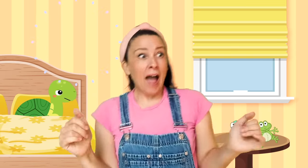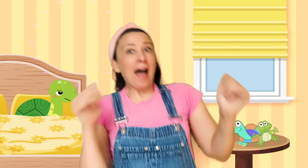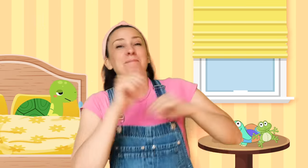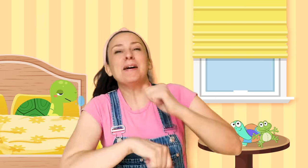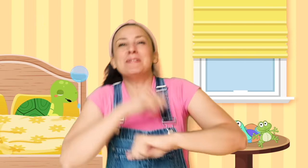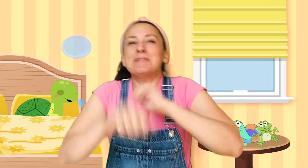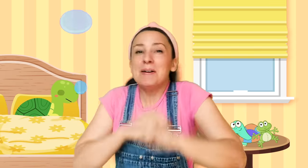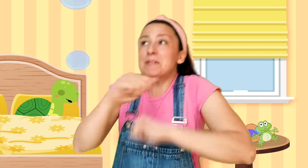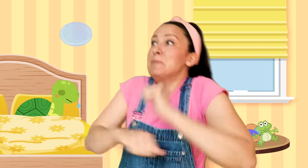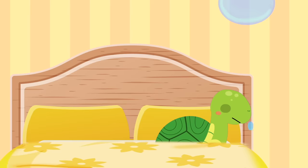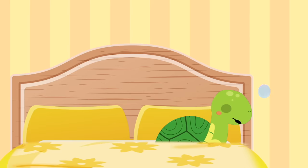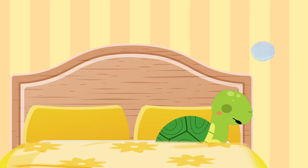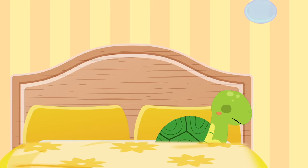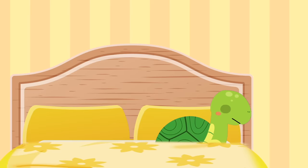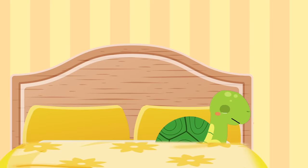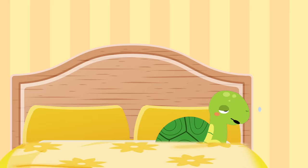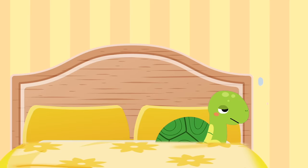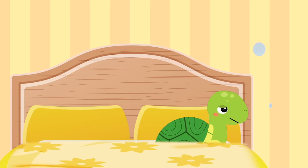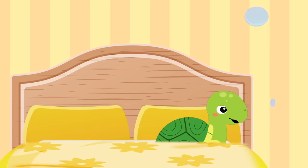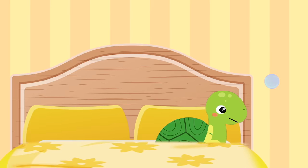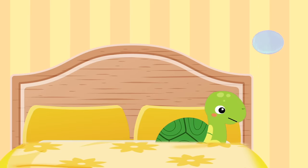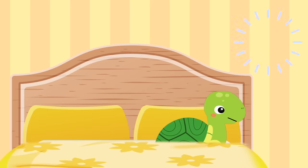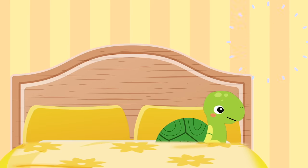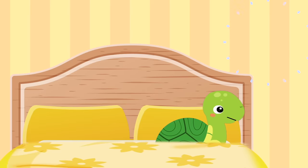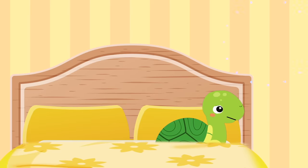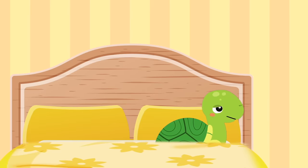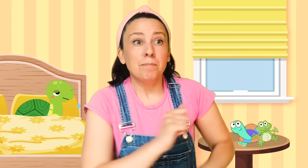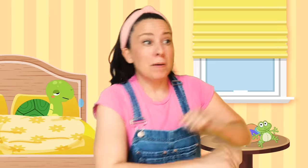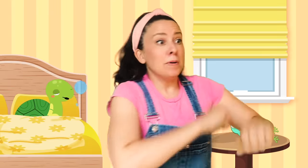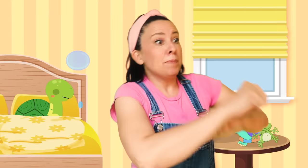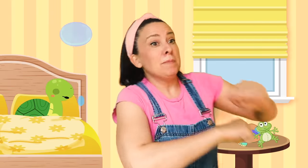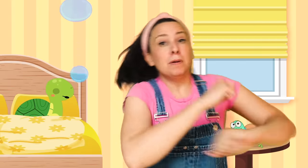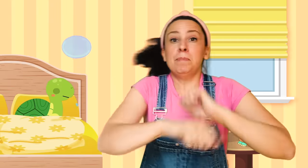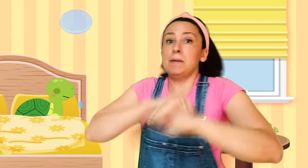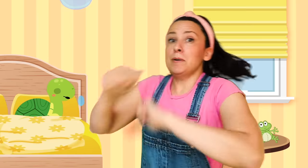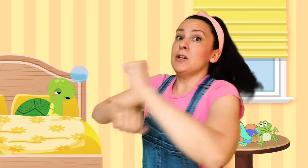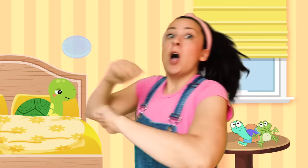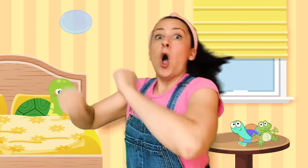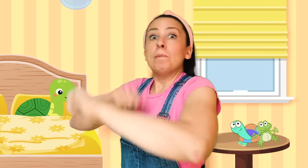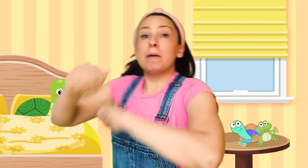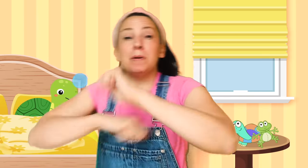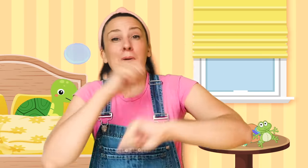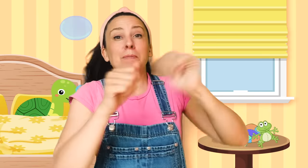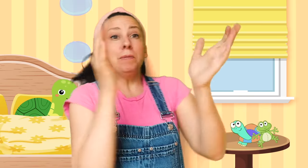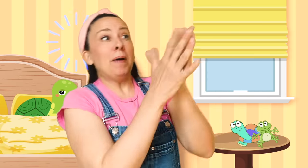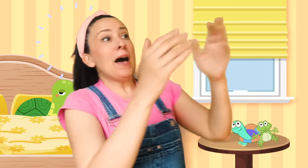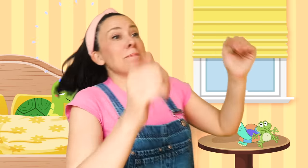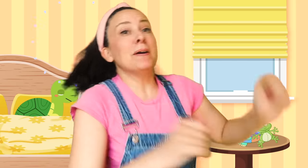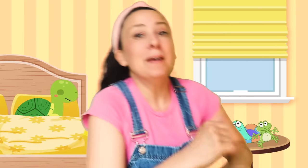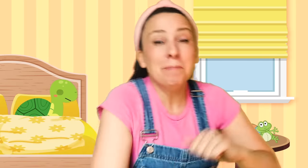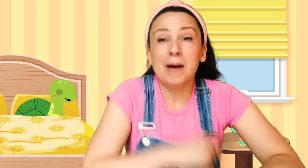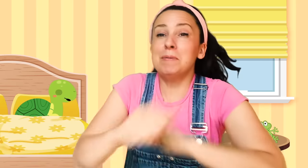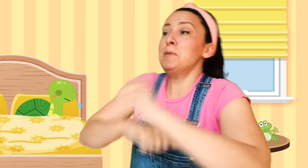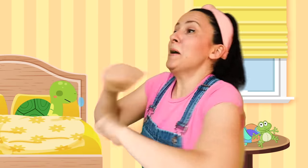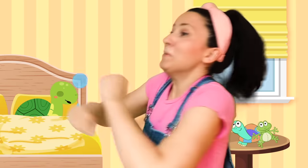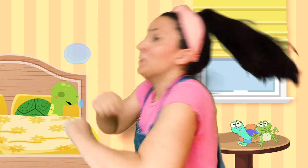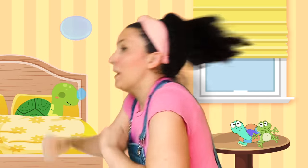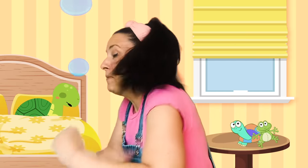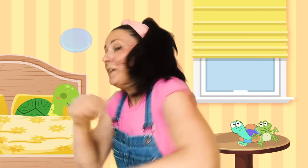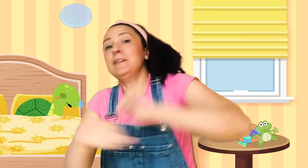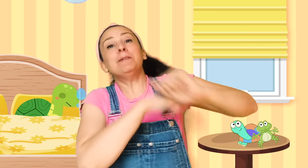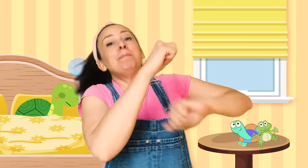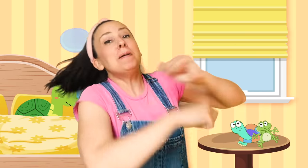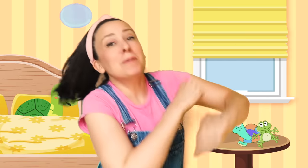pop. Bubble, bubble, bubble, bubble, bubble, pop. Bubble, bubble, bubble, bubble, bubble, pop. Bubble,